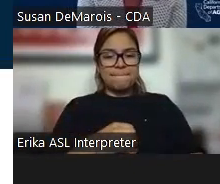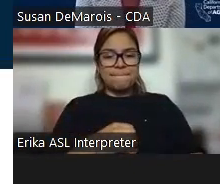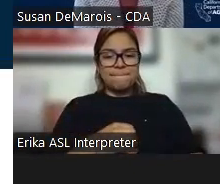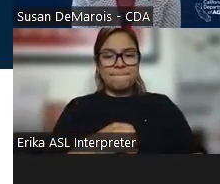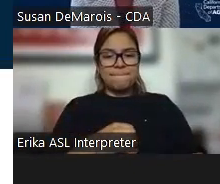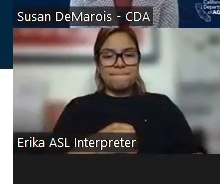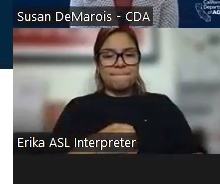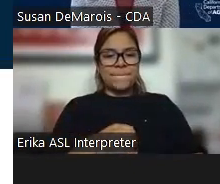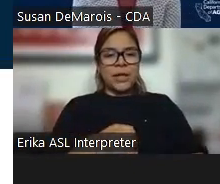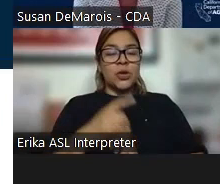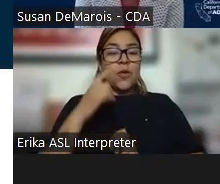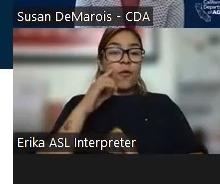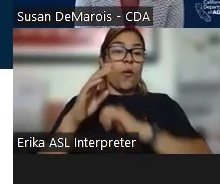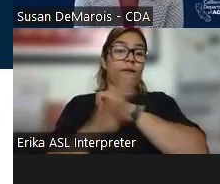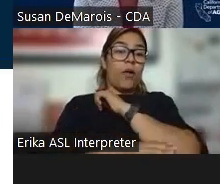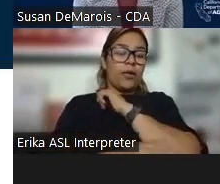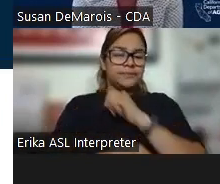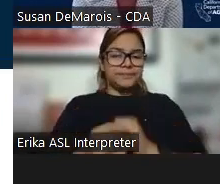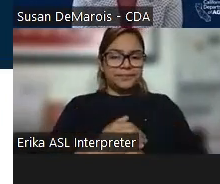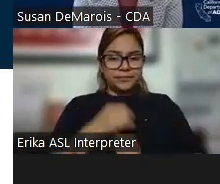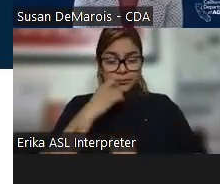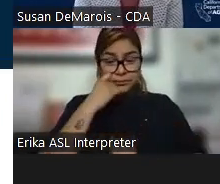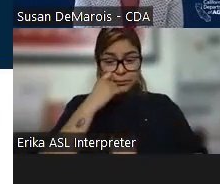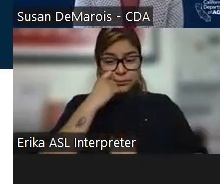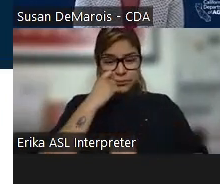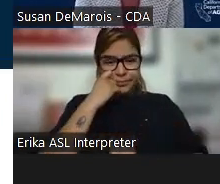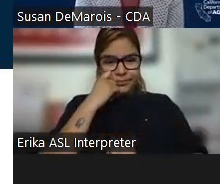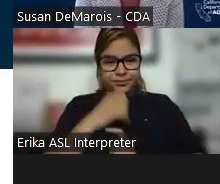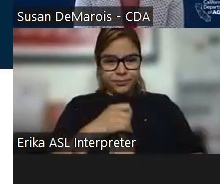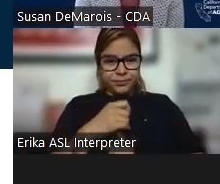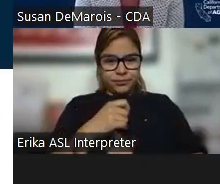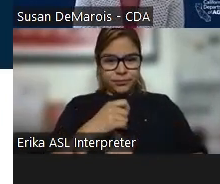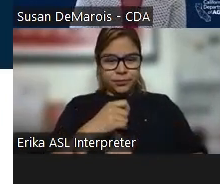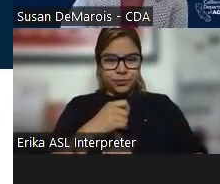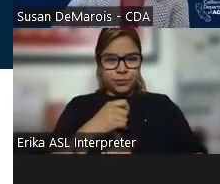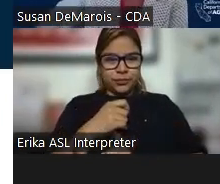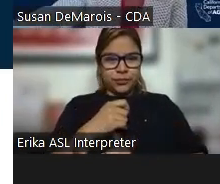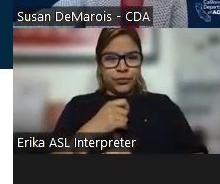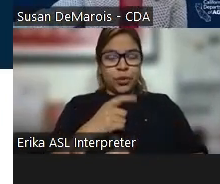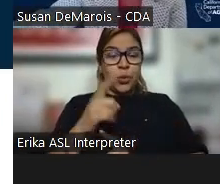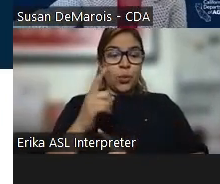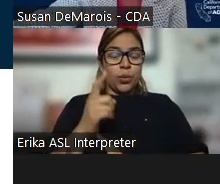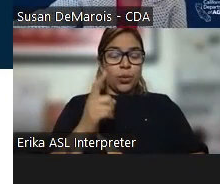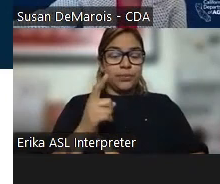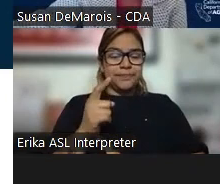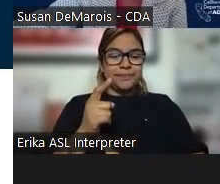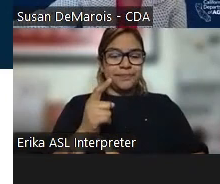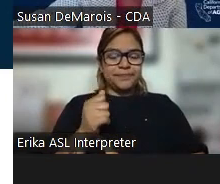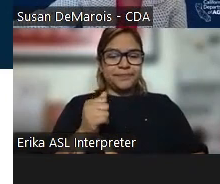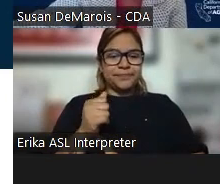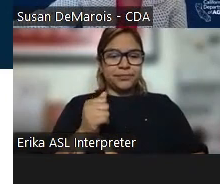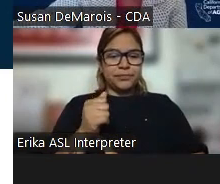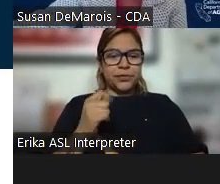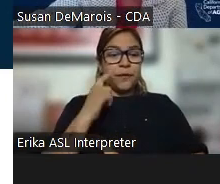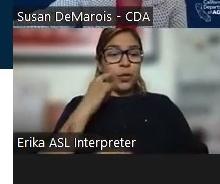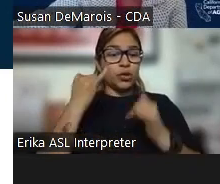this fall, so I wanted to just touch on a few things happening this fall. One, today